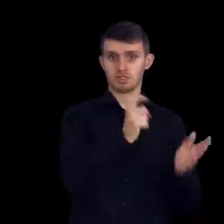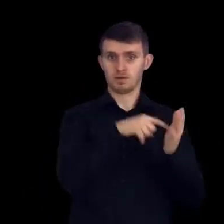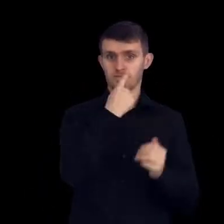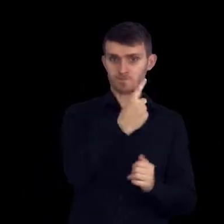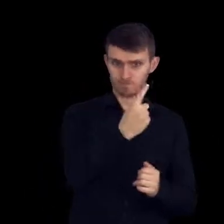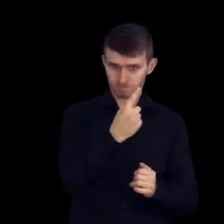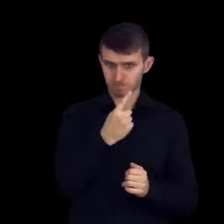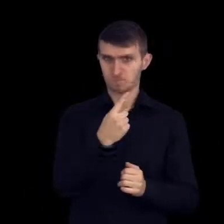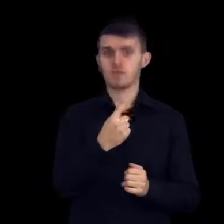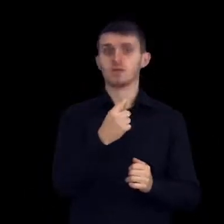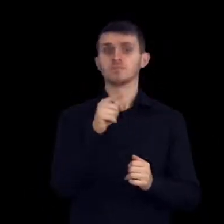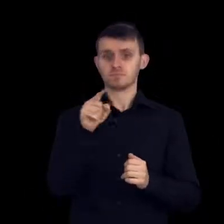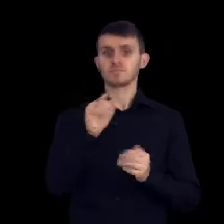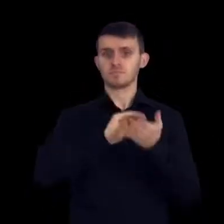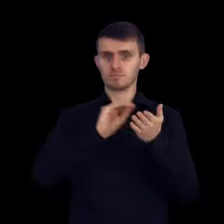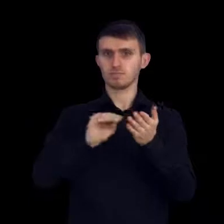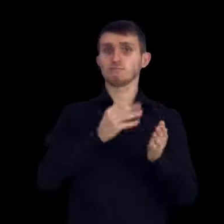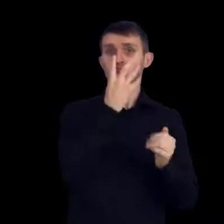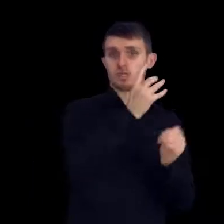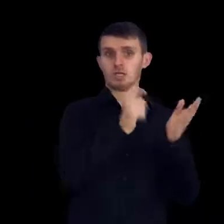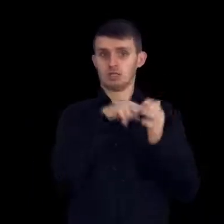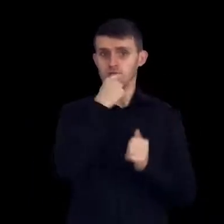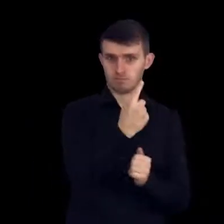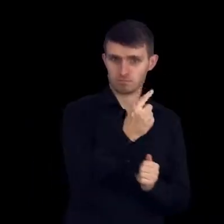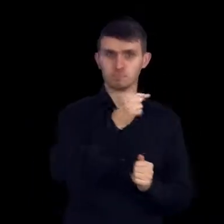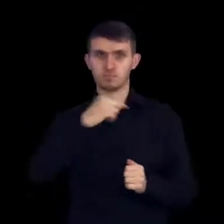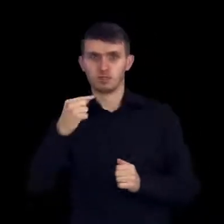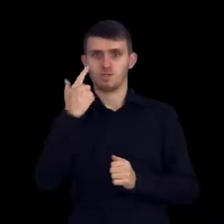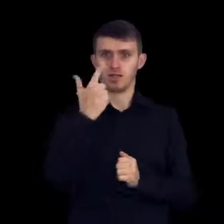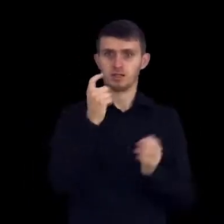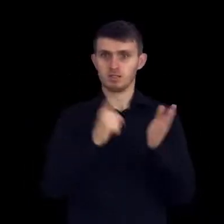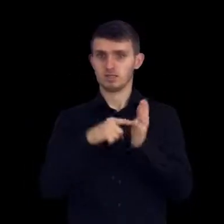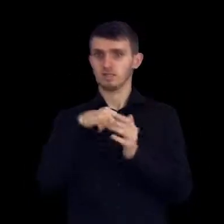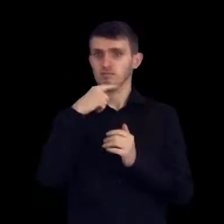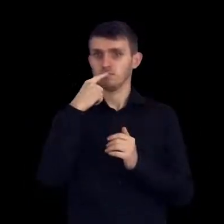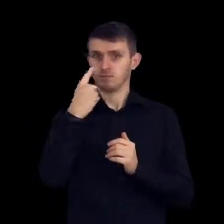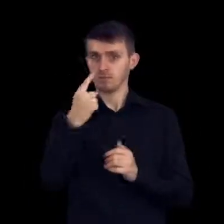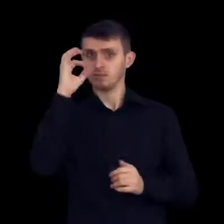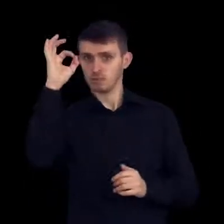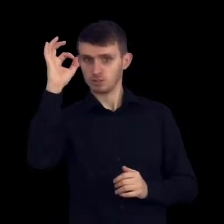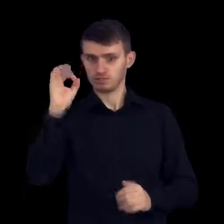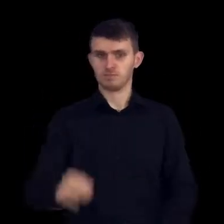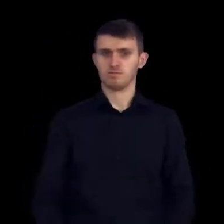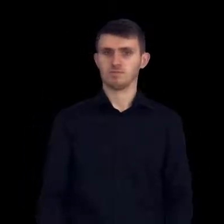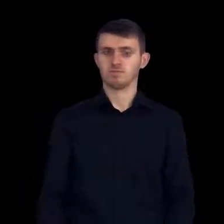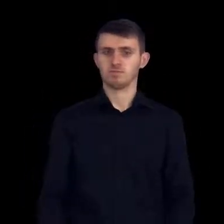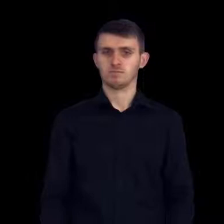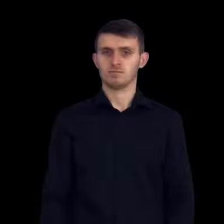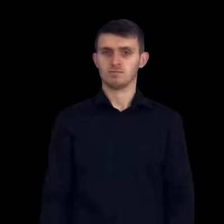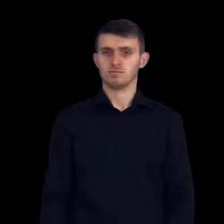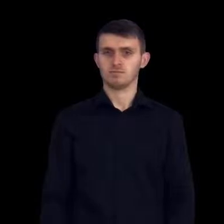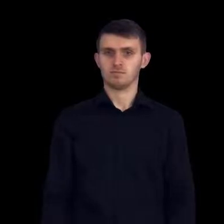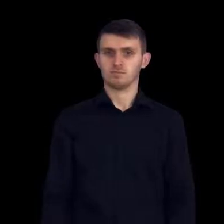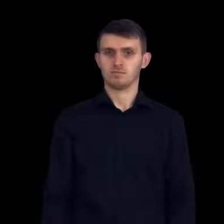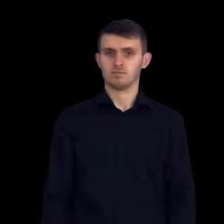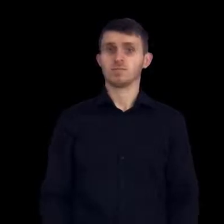this is going to be 4 times 1. Let me write it. 4 times 1 minus 2 times 1